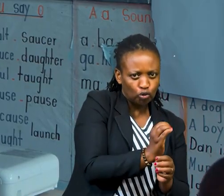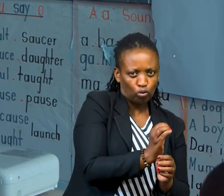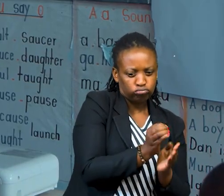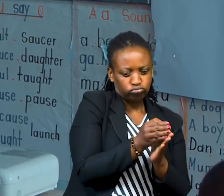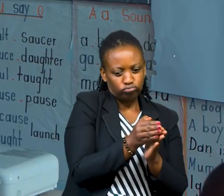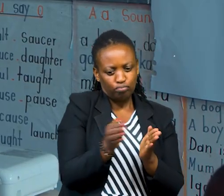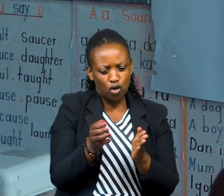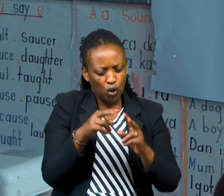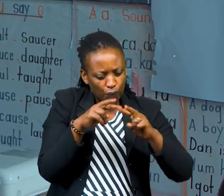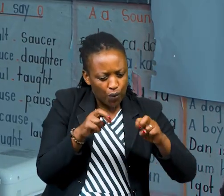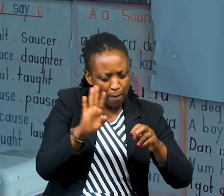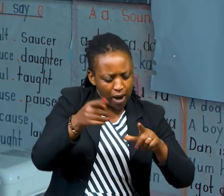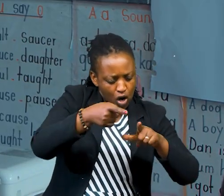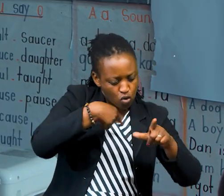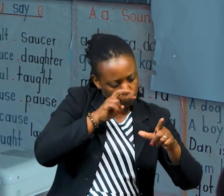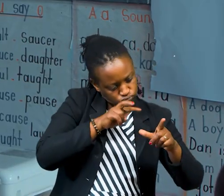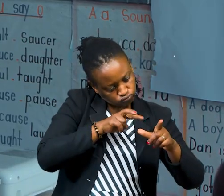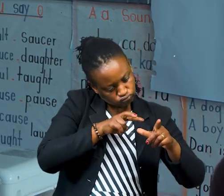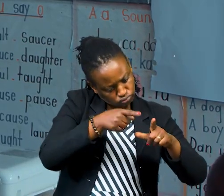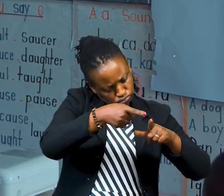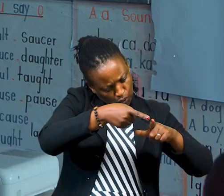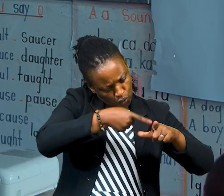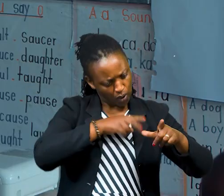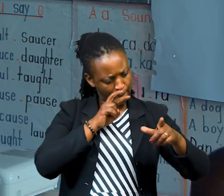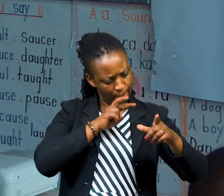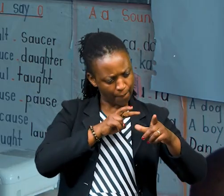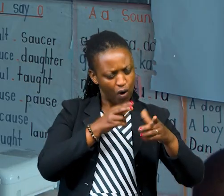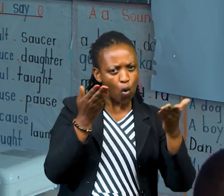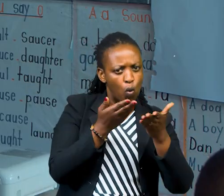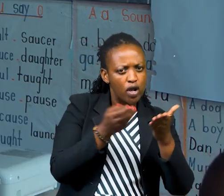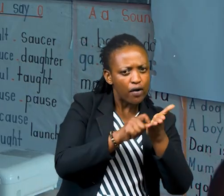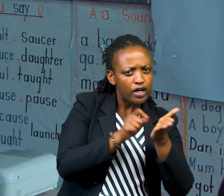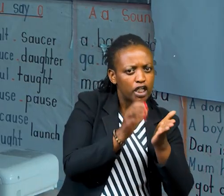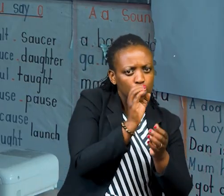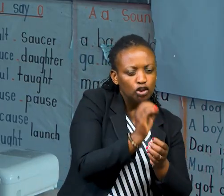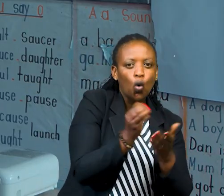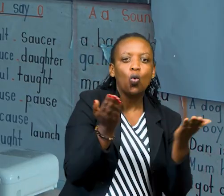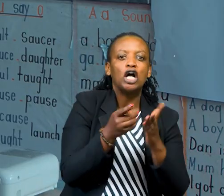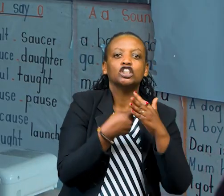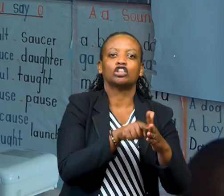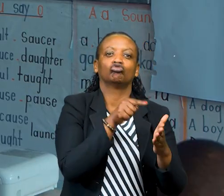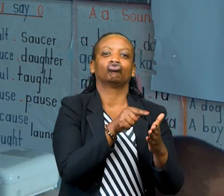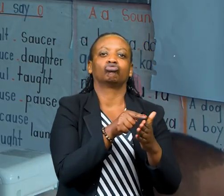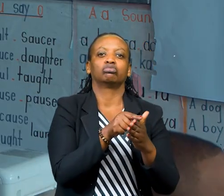where? On 0. You check on your ruler. Where there is written on